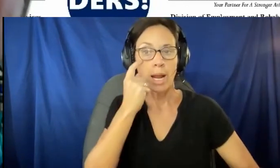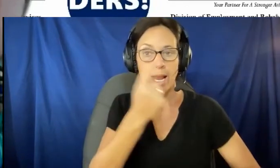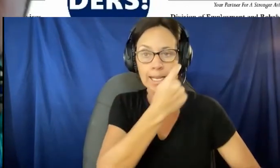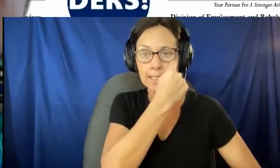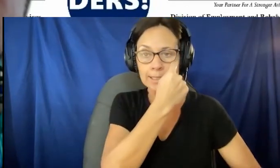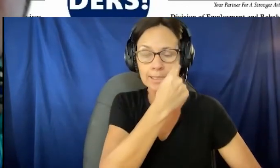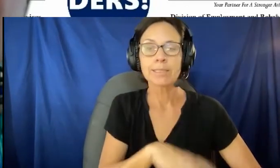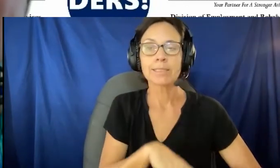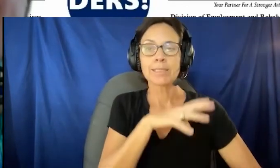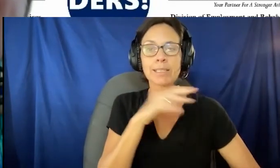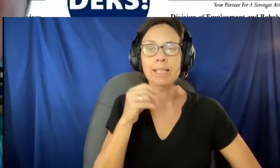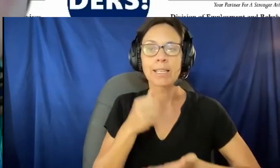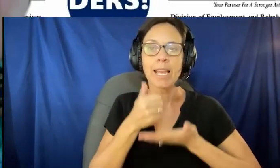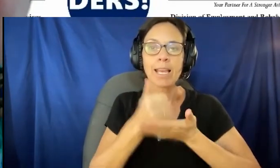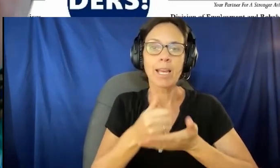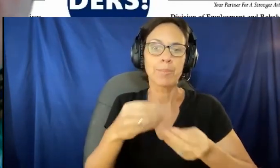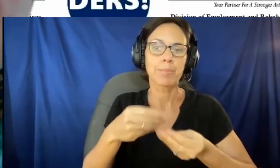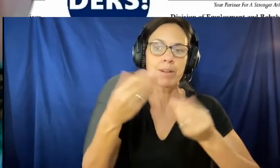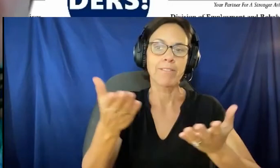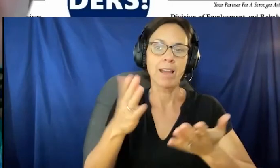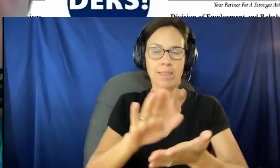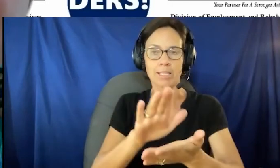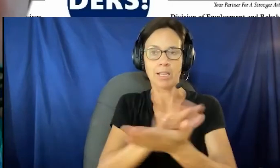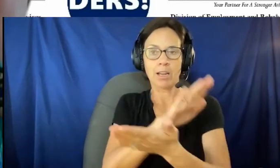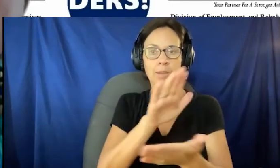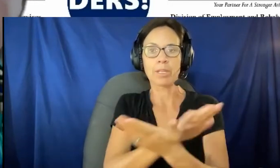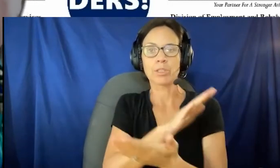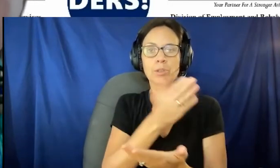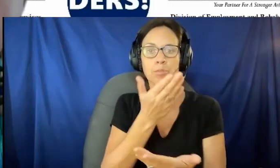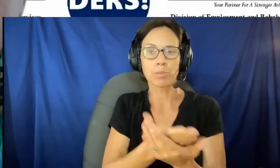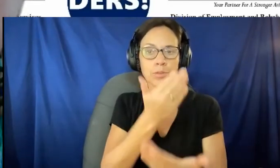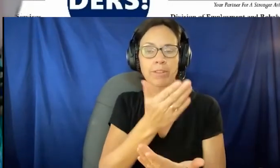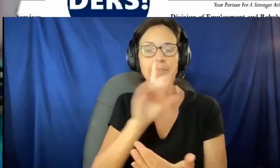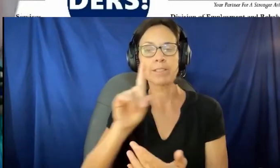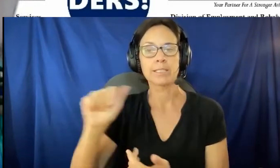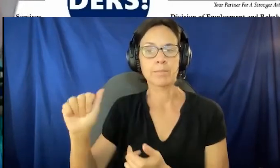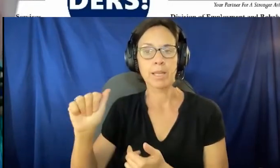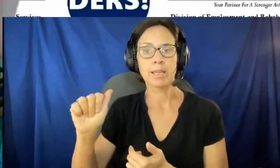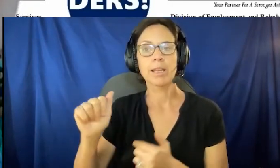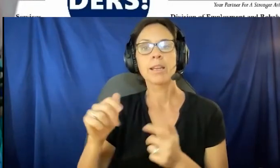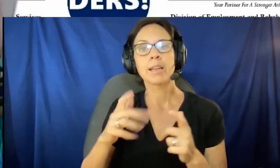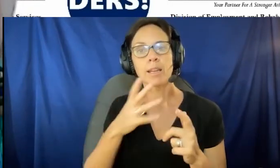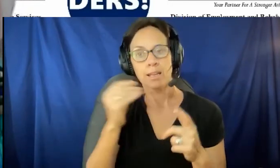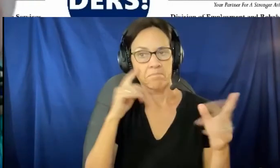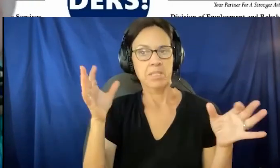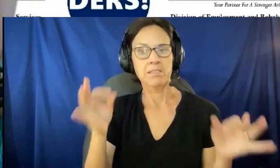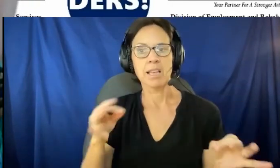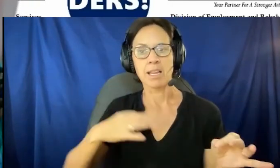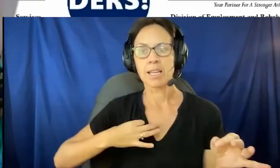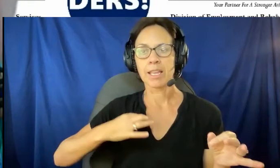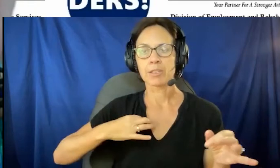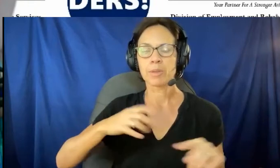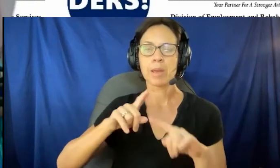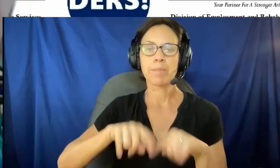and help provide that documentation of disability, and then determine eligibility based on